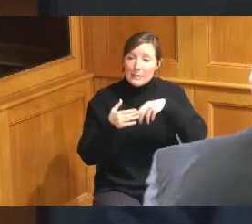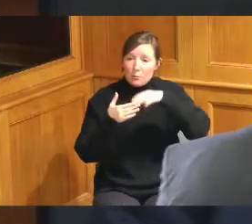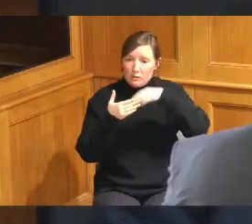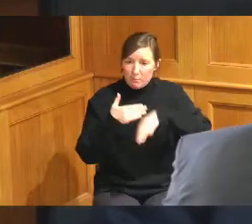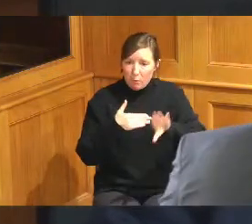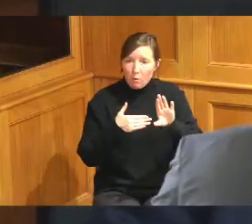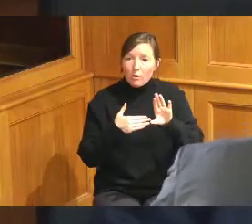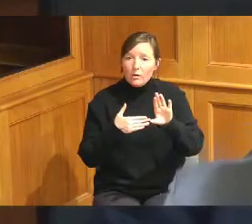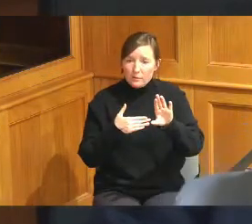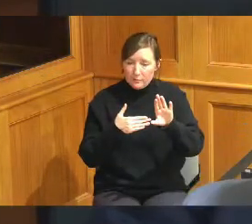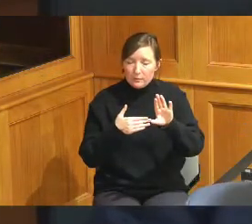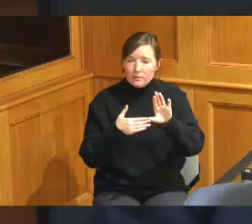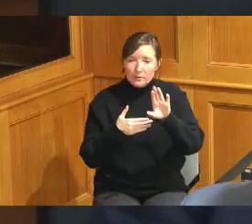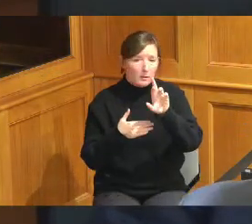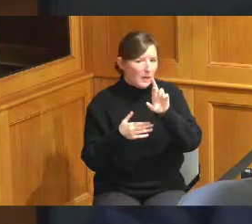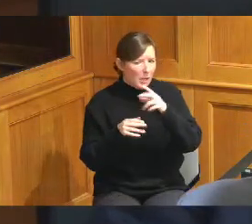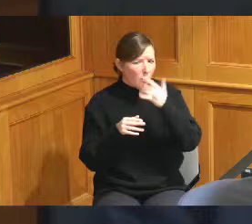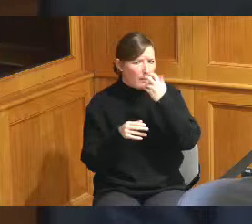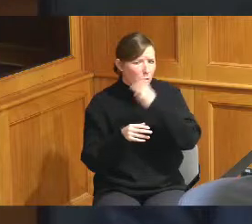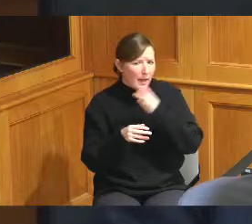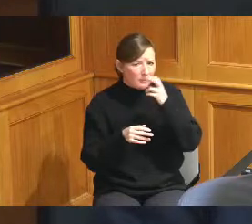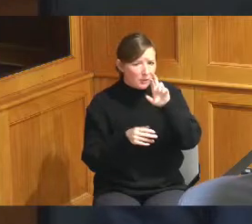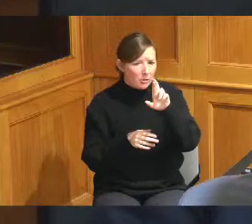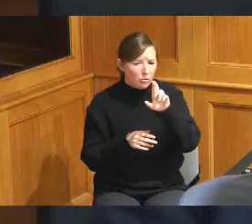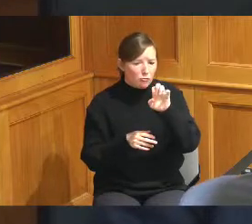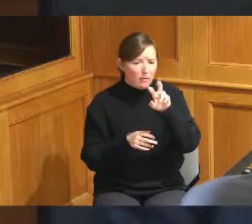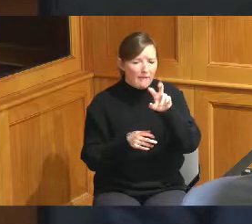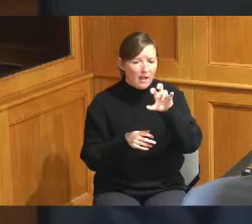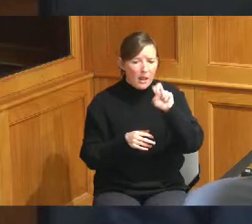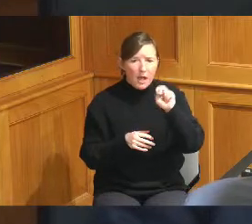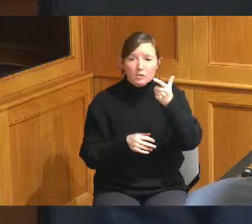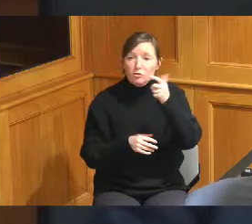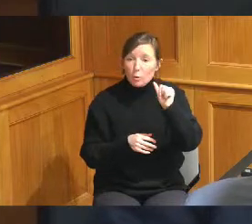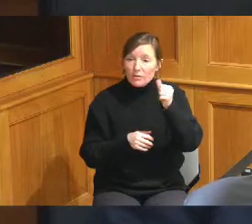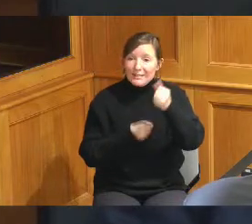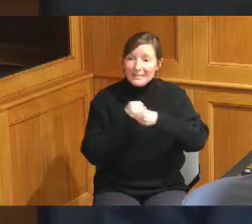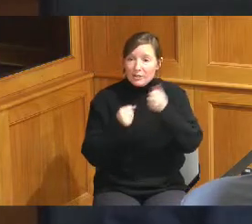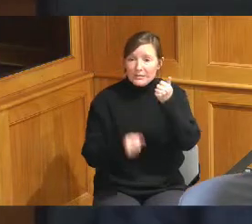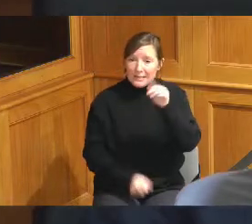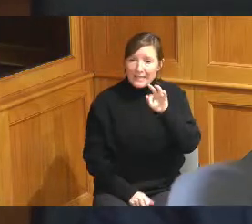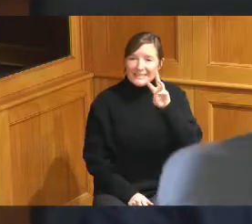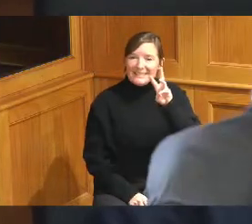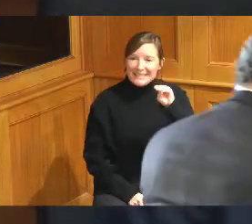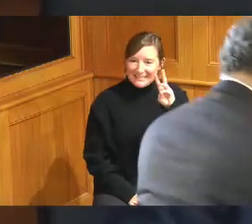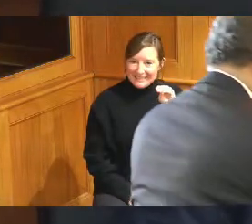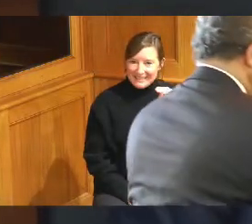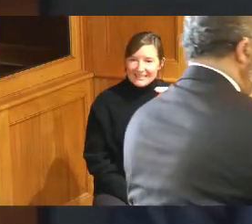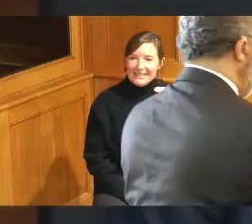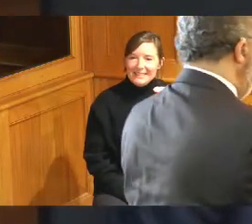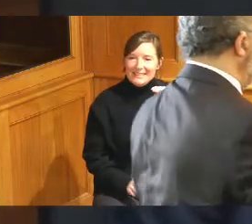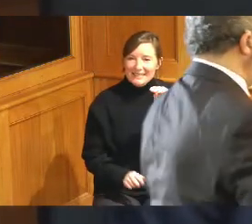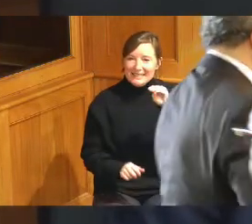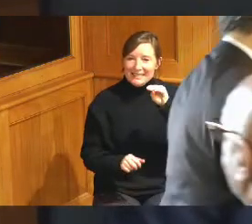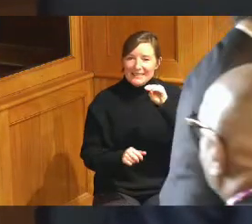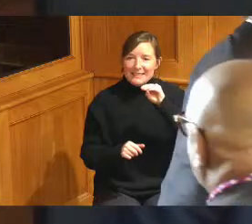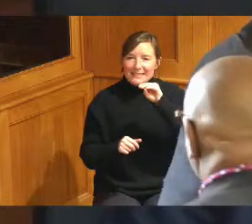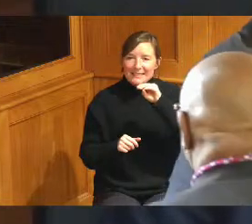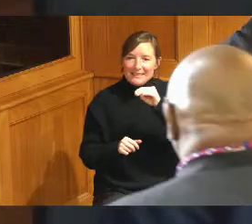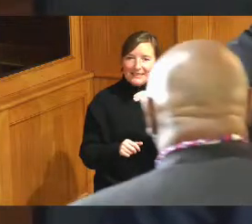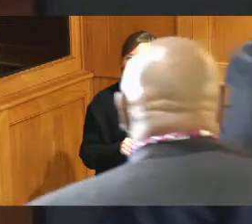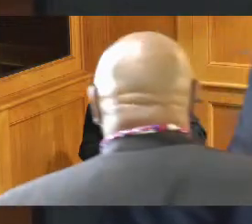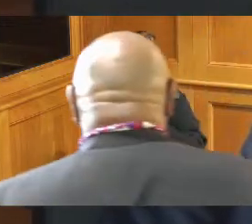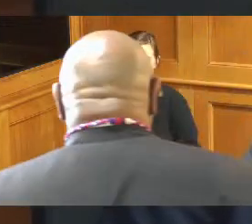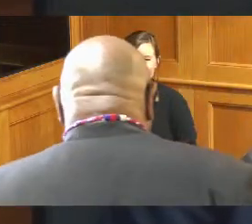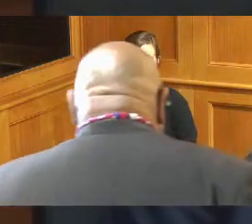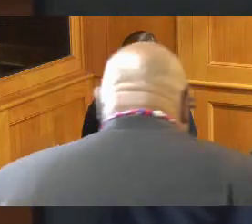in Zebulon, Georgia, in 1960 to 6 brothers and 5 sisters, and is a